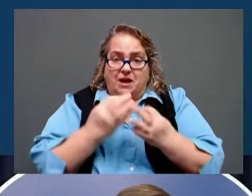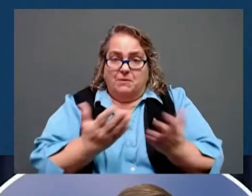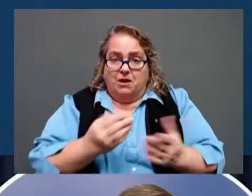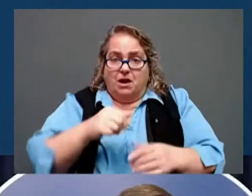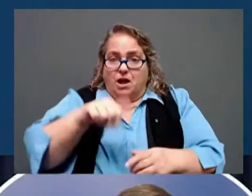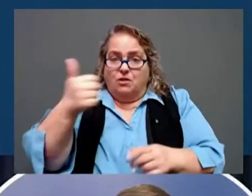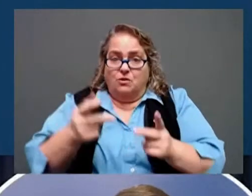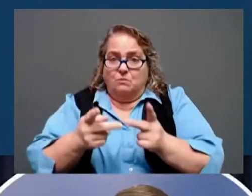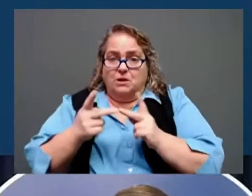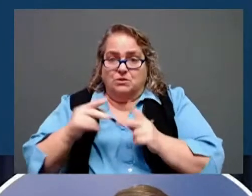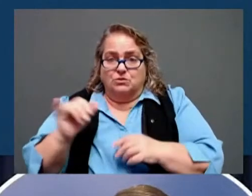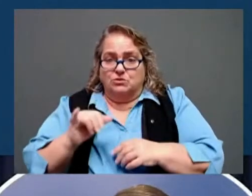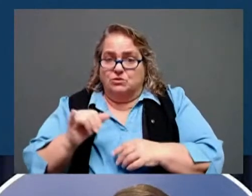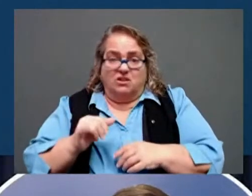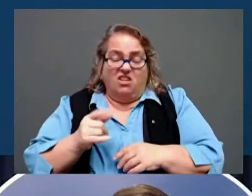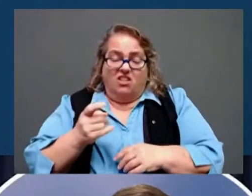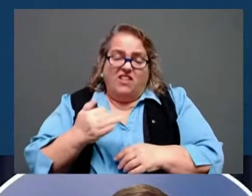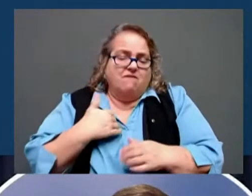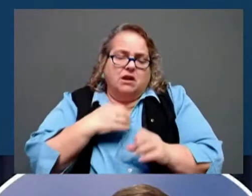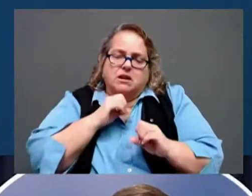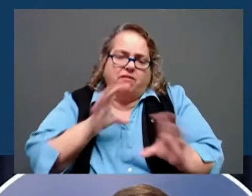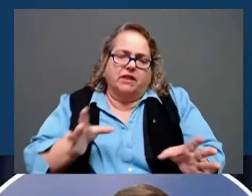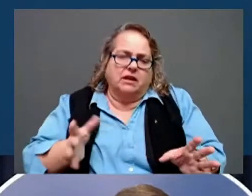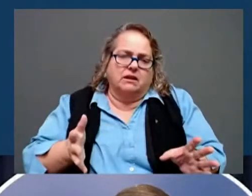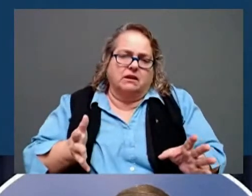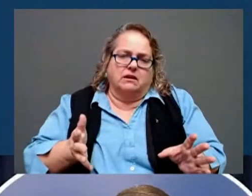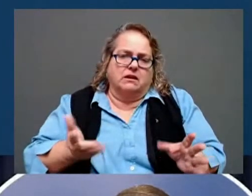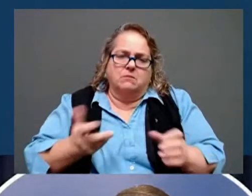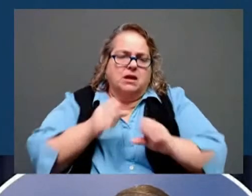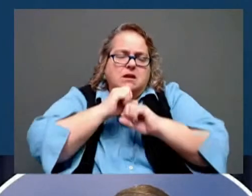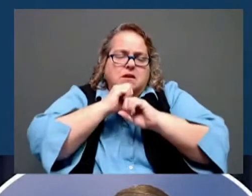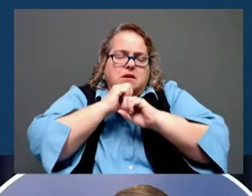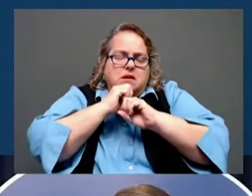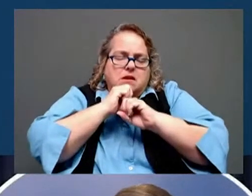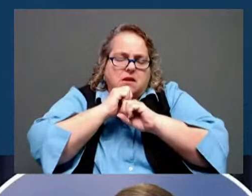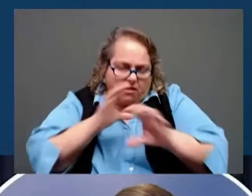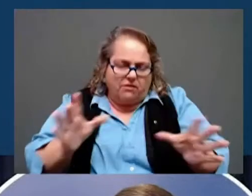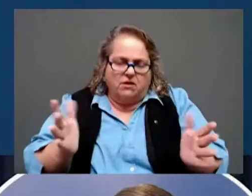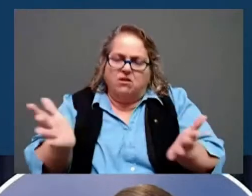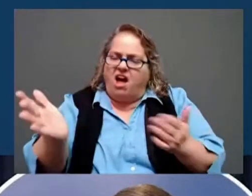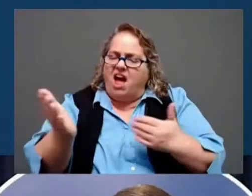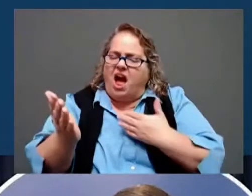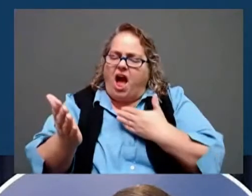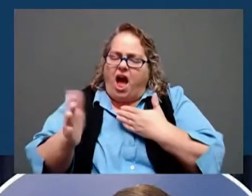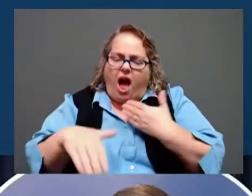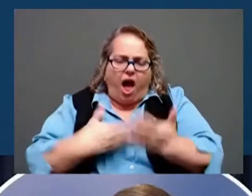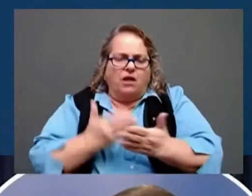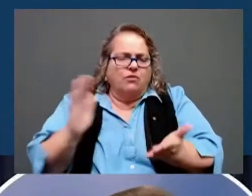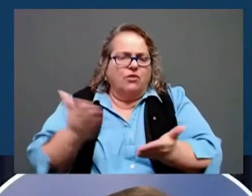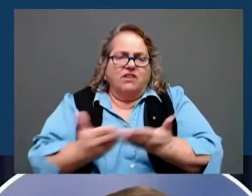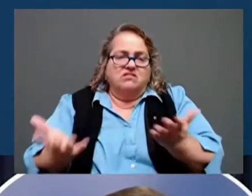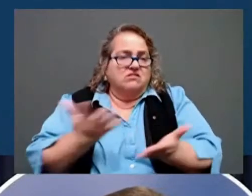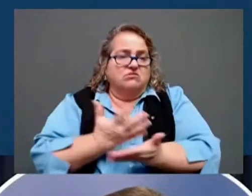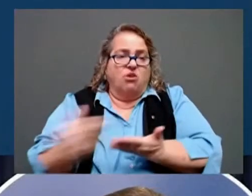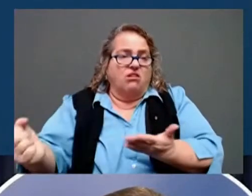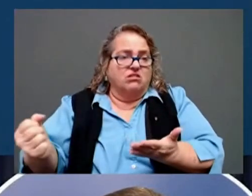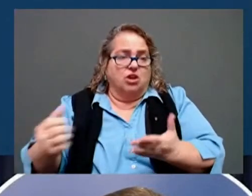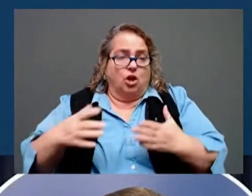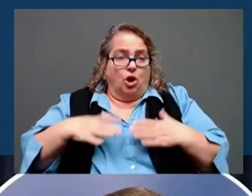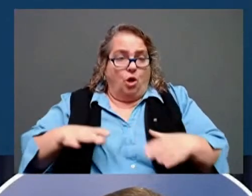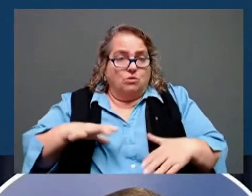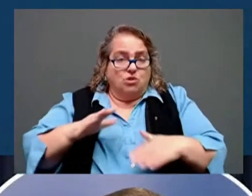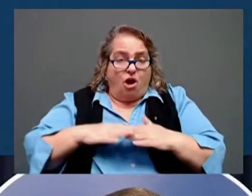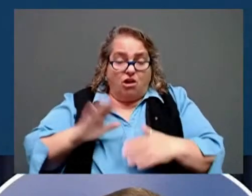They don't have anything. I mean, the clothes on their back, but happy to be alive and grateful for the folks